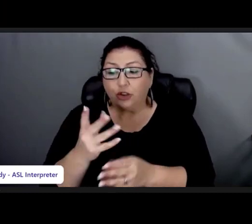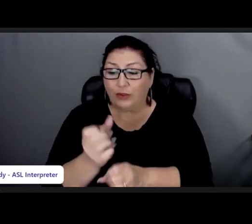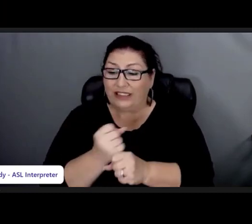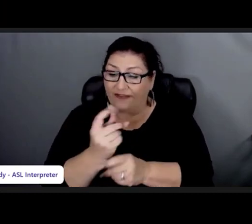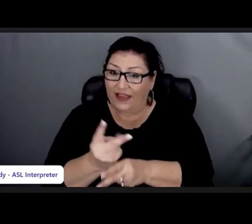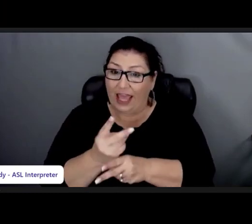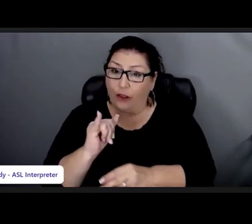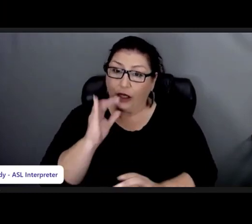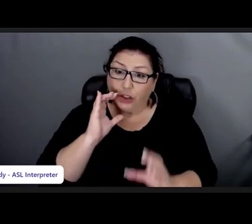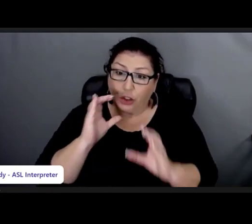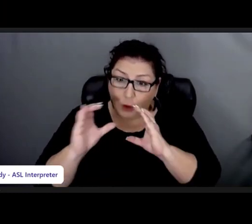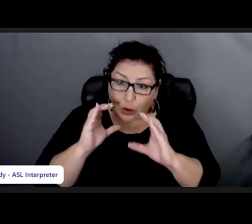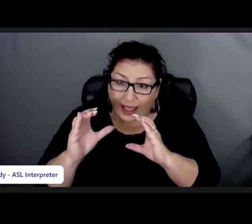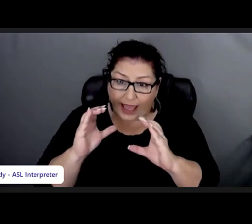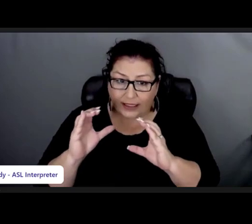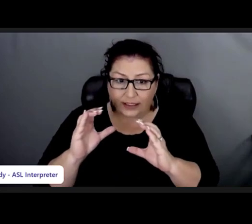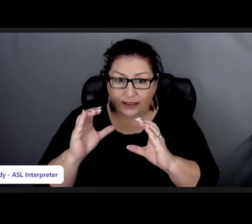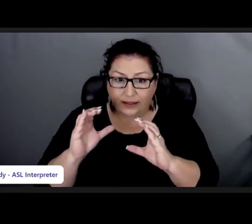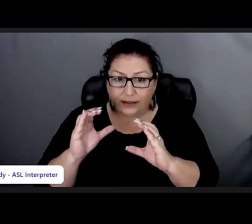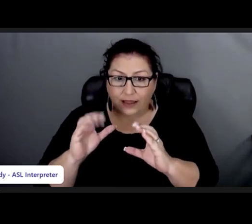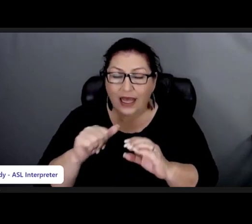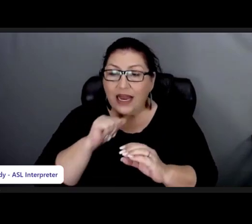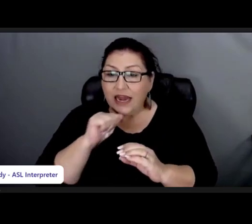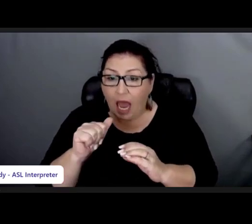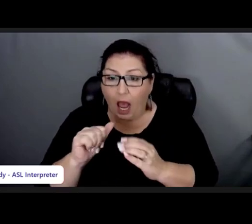communicated in a non-convoluted